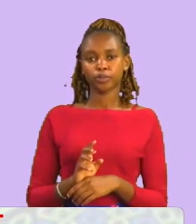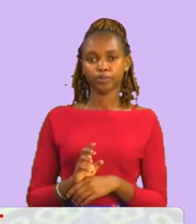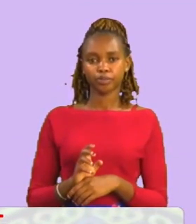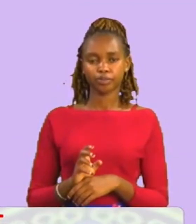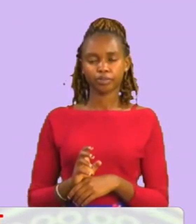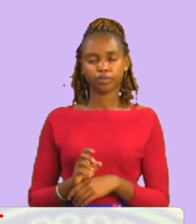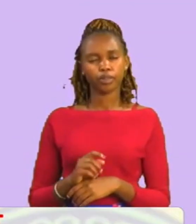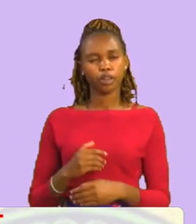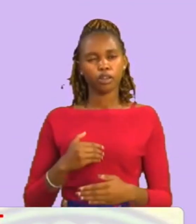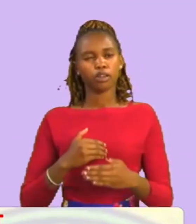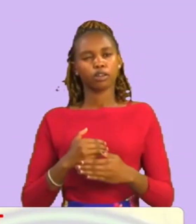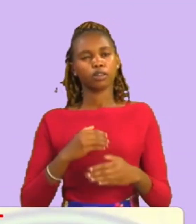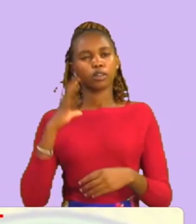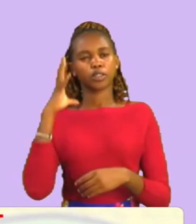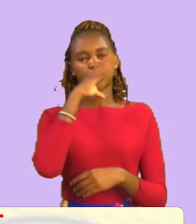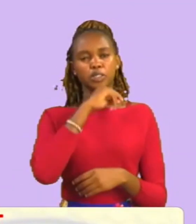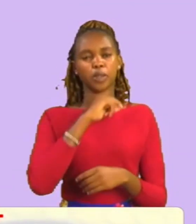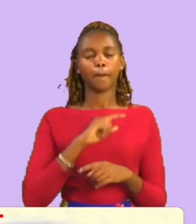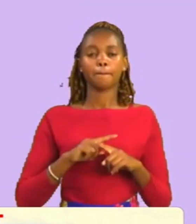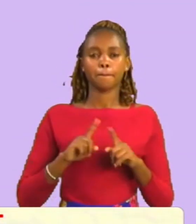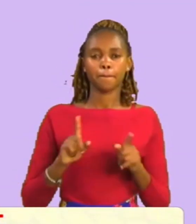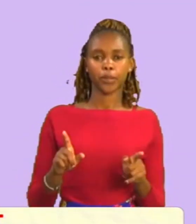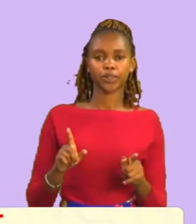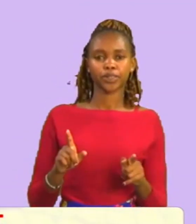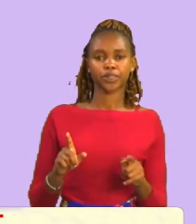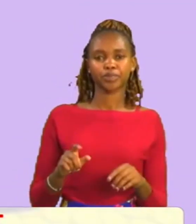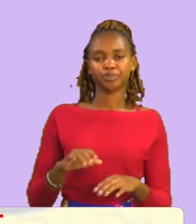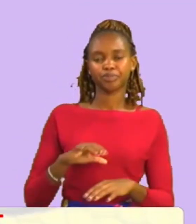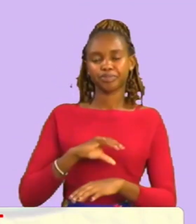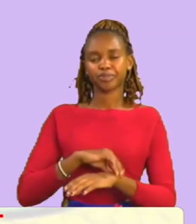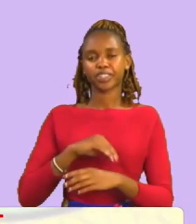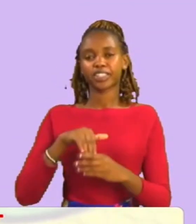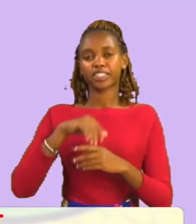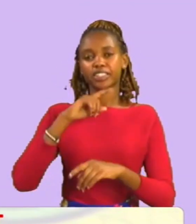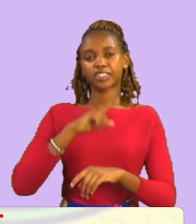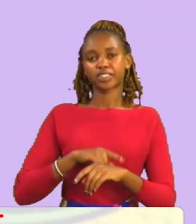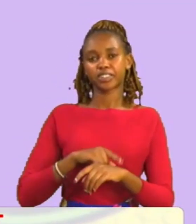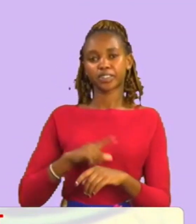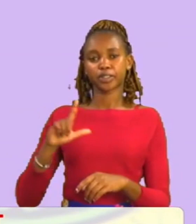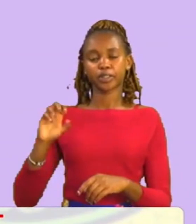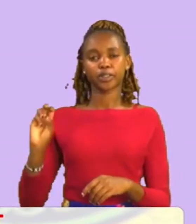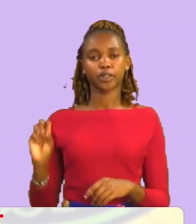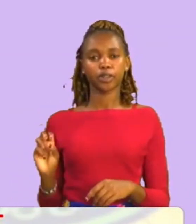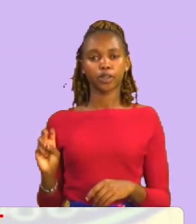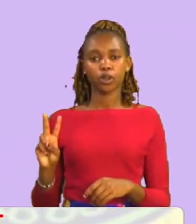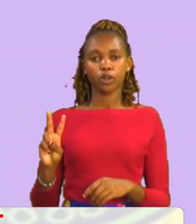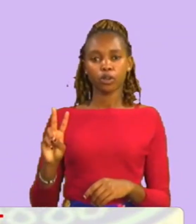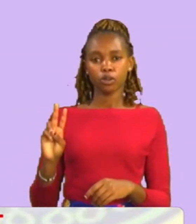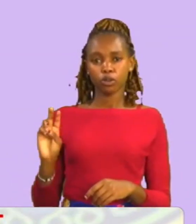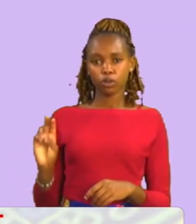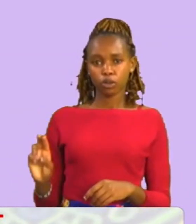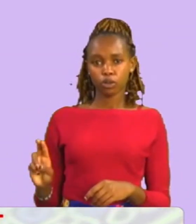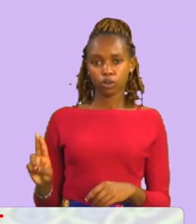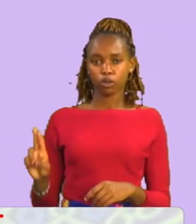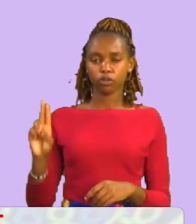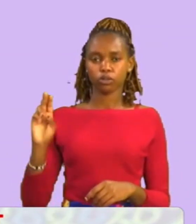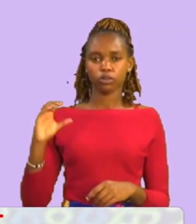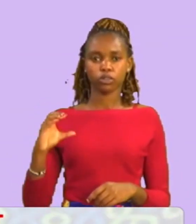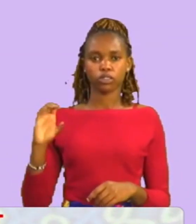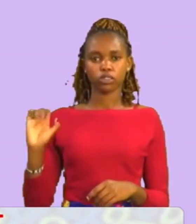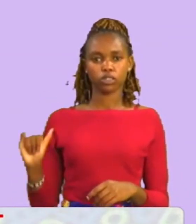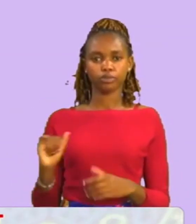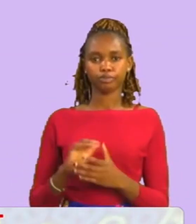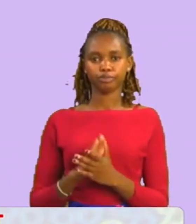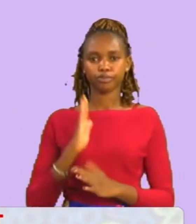lakini nimefika na imekuwa poa. Kabisa hapa hivi niko na Lucy kutoka Eldoret amesema DJ umemaliza venye inafaa. There's